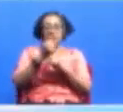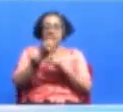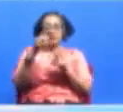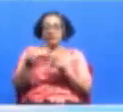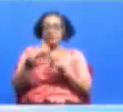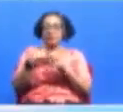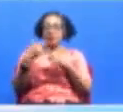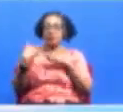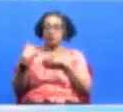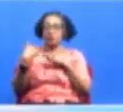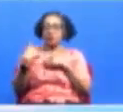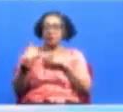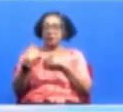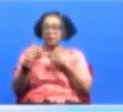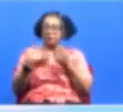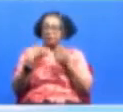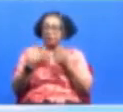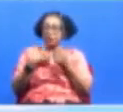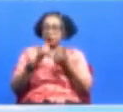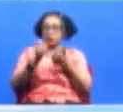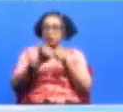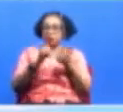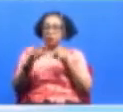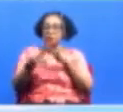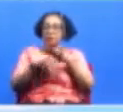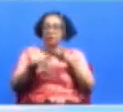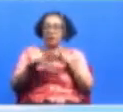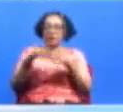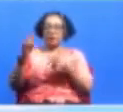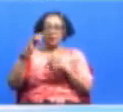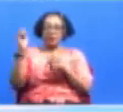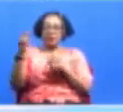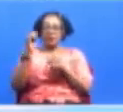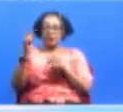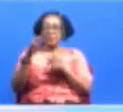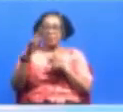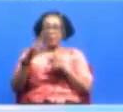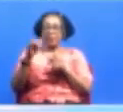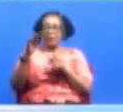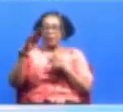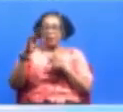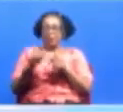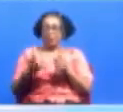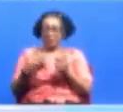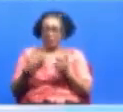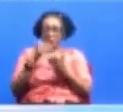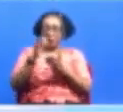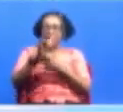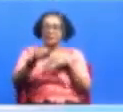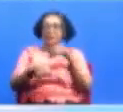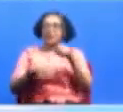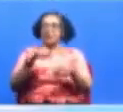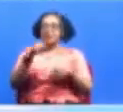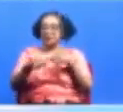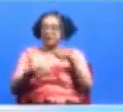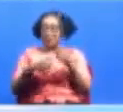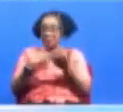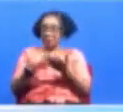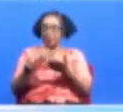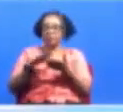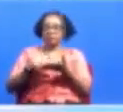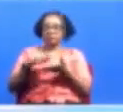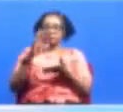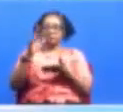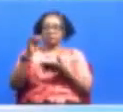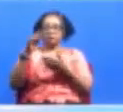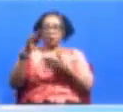in raising the sport's profile in Kenya. NTV's Hilary Anakea caught up with the cyclist and now gives us a sneak peek into